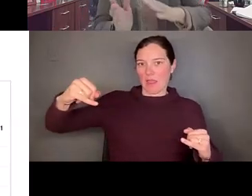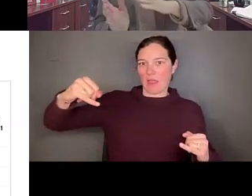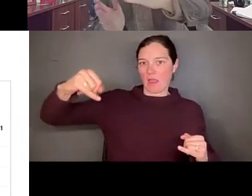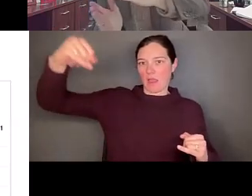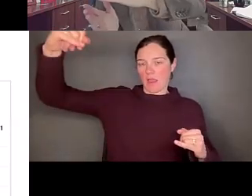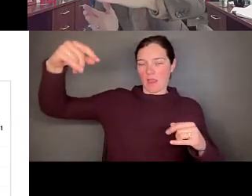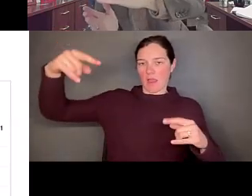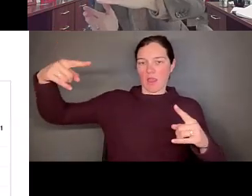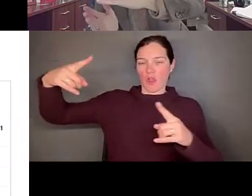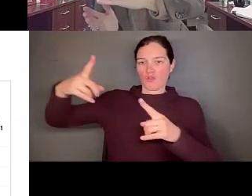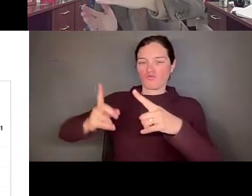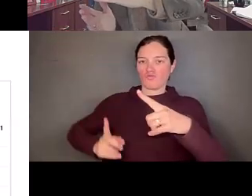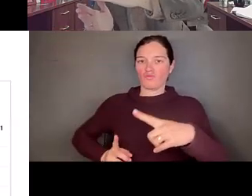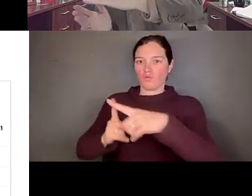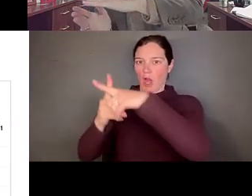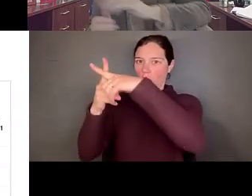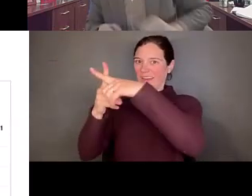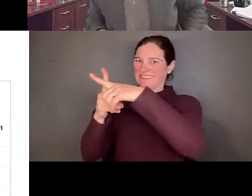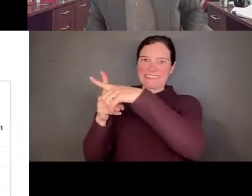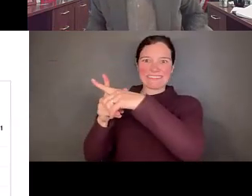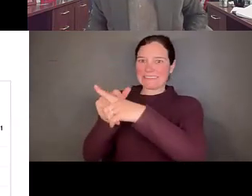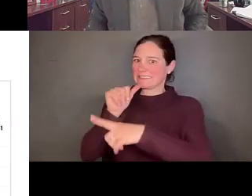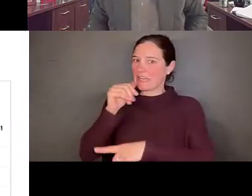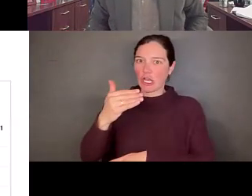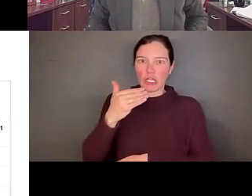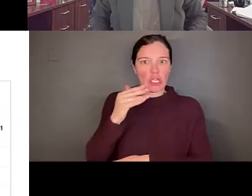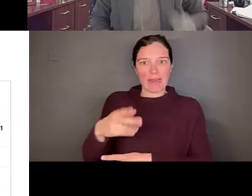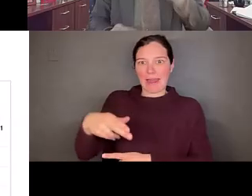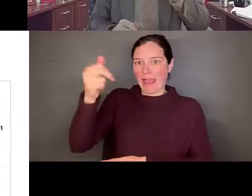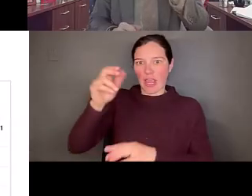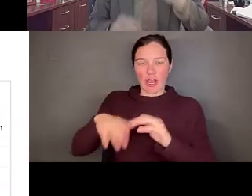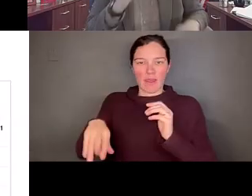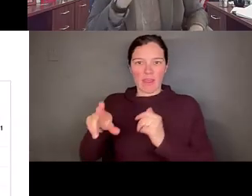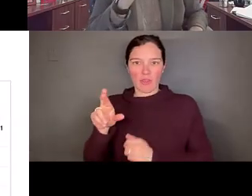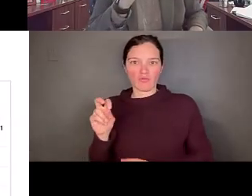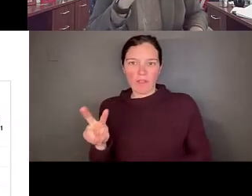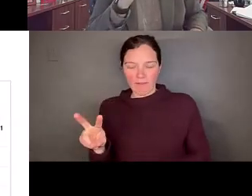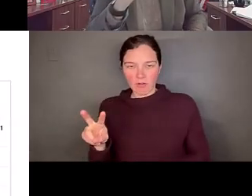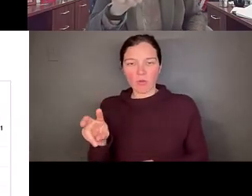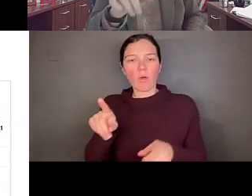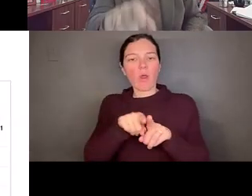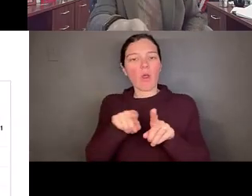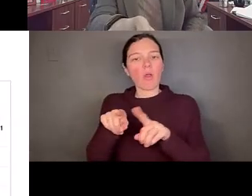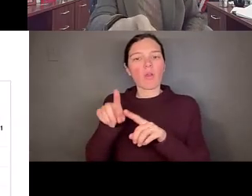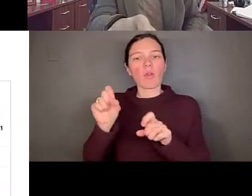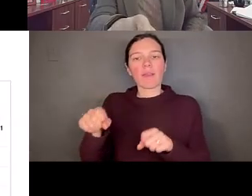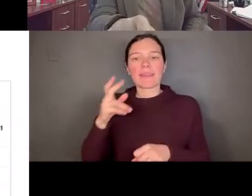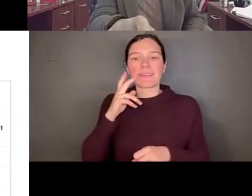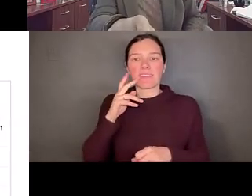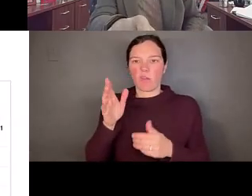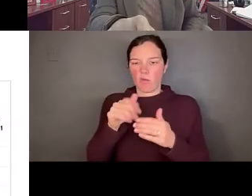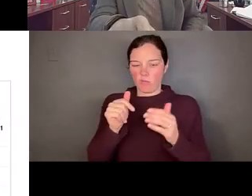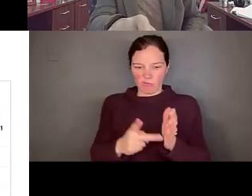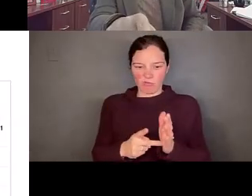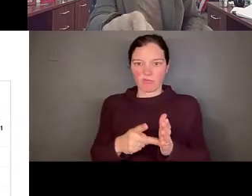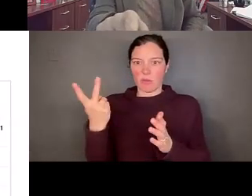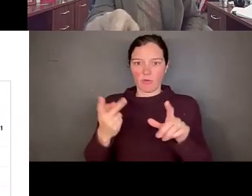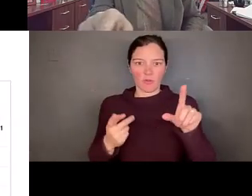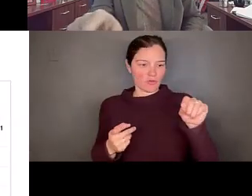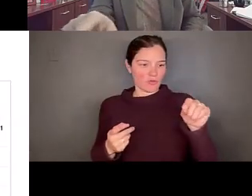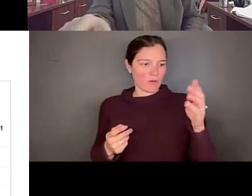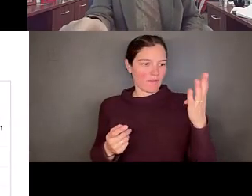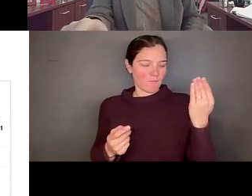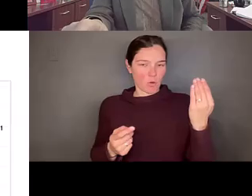cross over, not good, the revenue side. You'll also see a nearly doubling from 2014